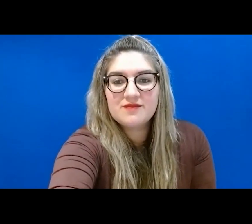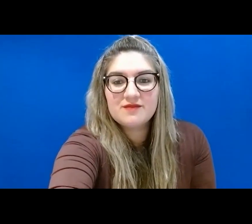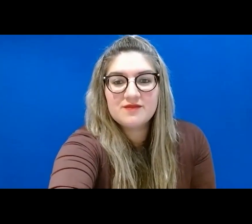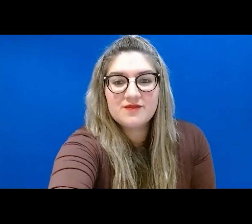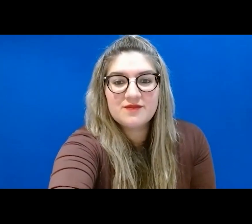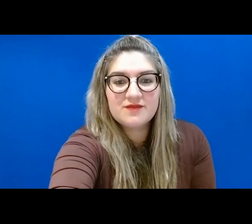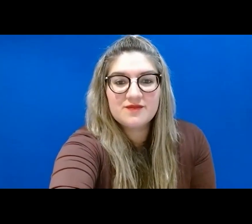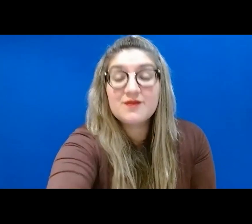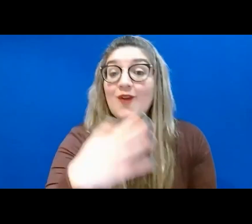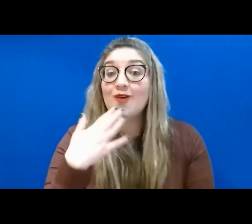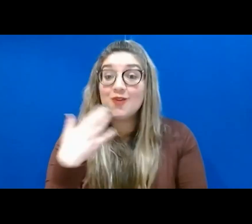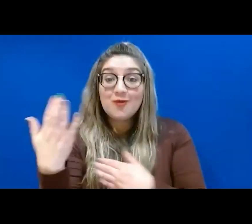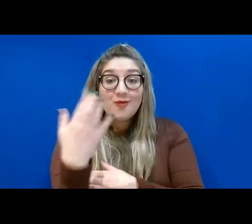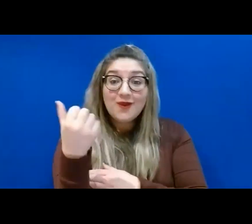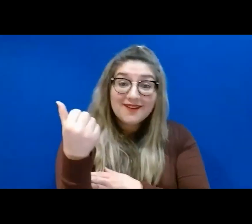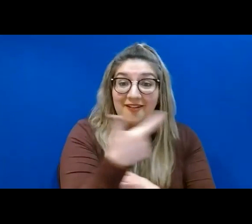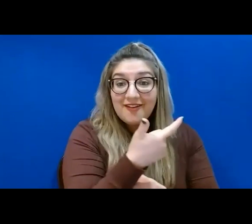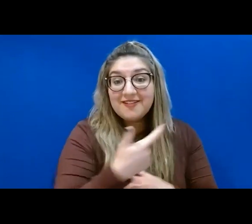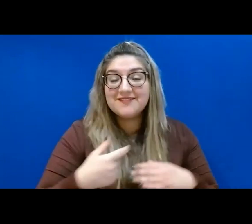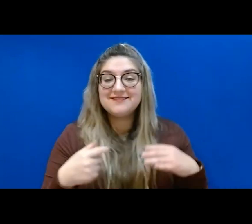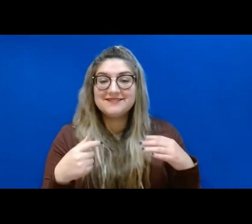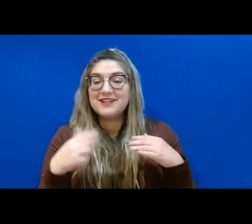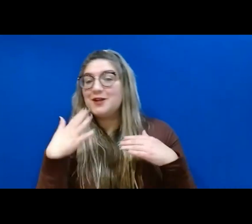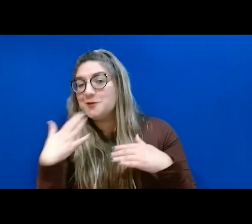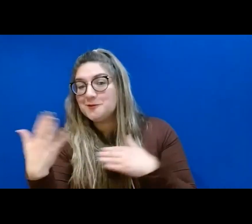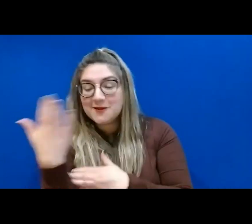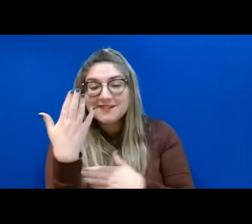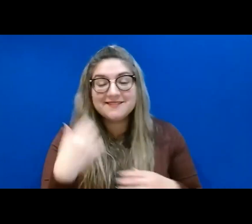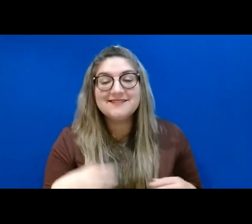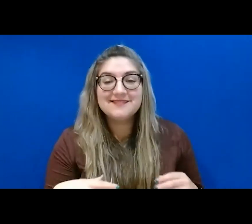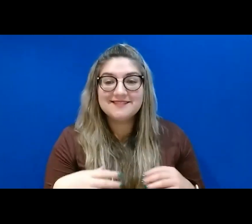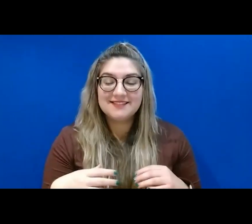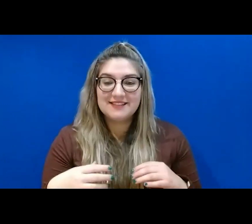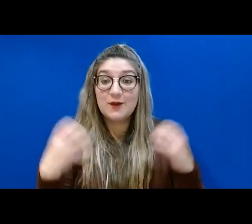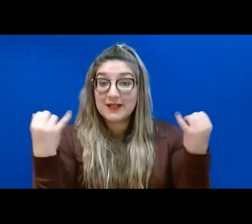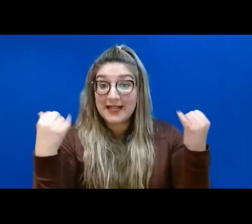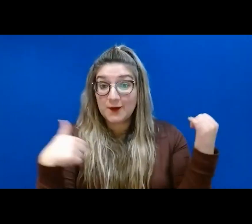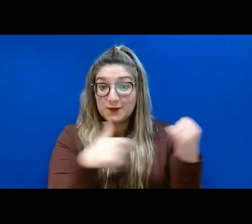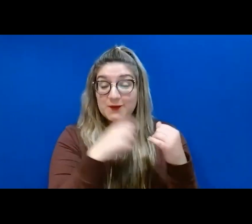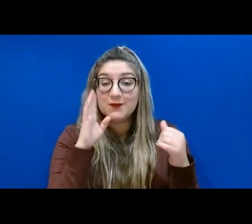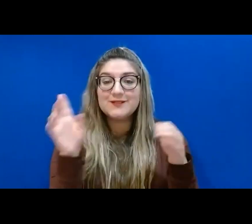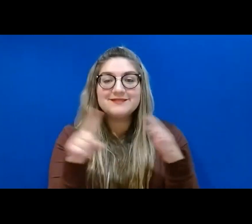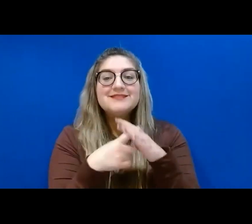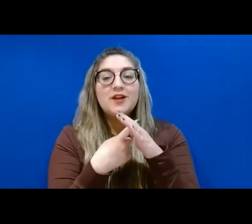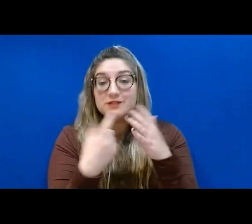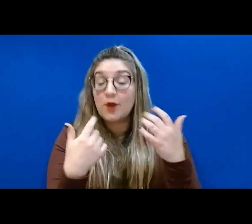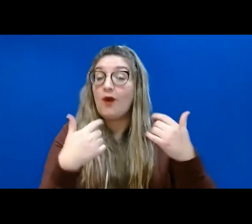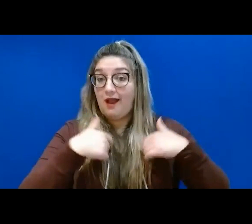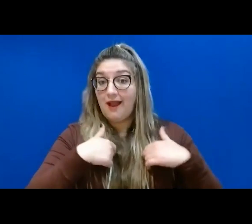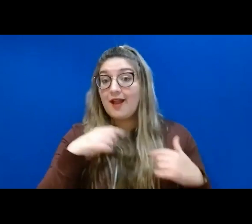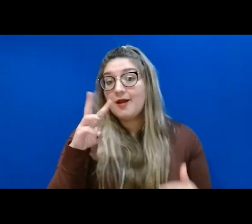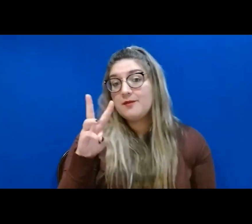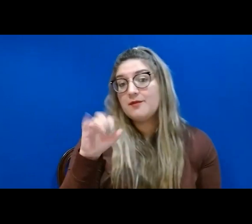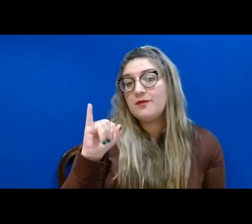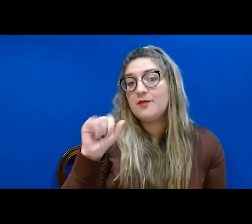Okay, good morning, everyone. Good morning. So right now, we're gonna start, we're gonna be presenting. My name is Willie Games, and I'm one of